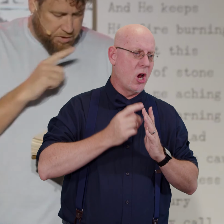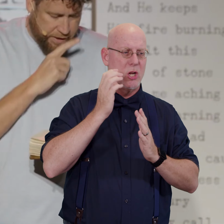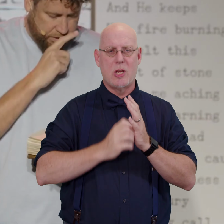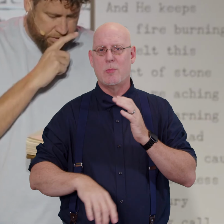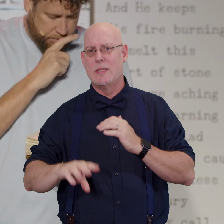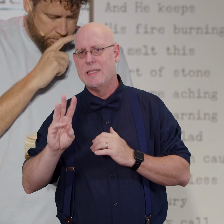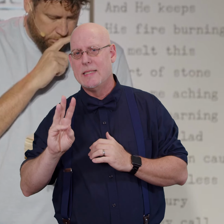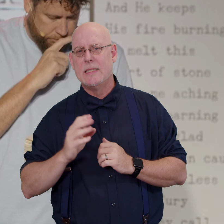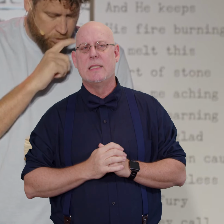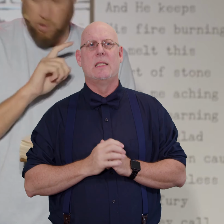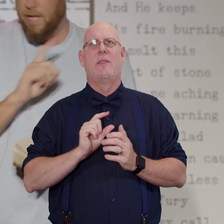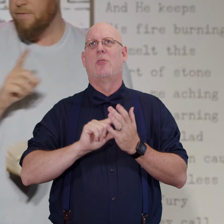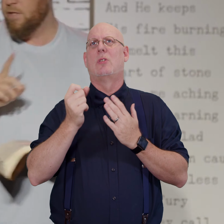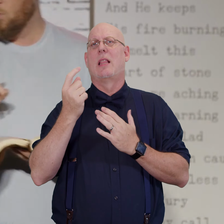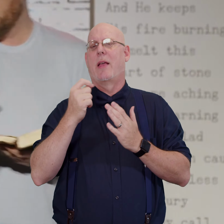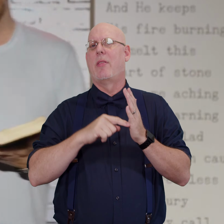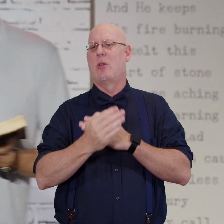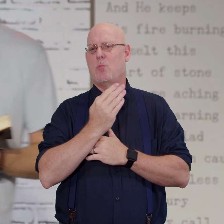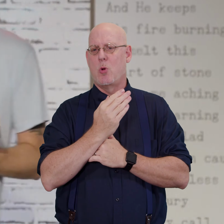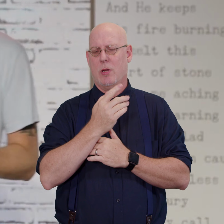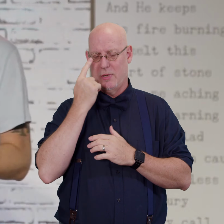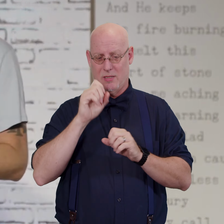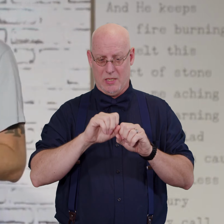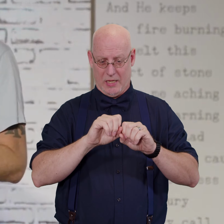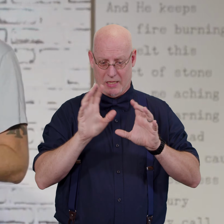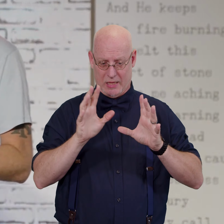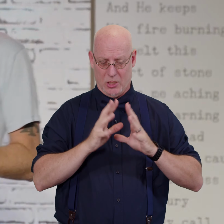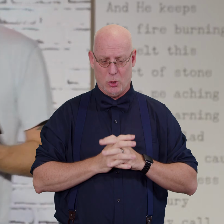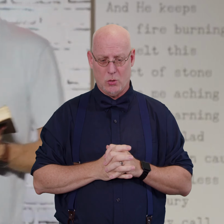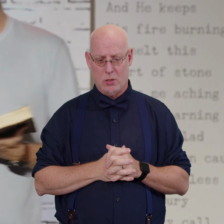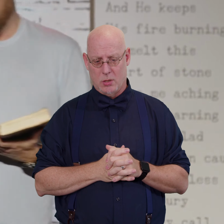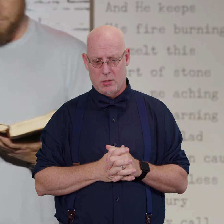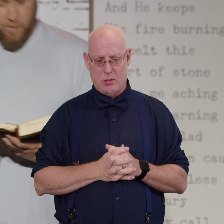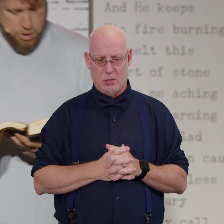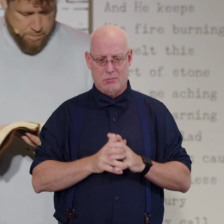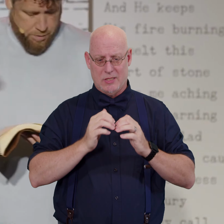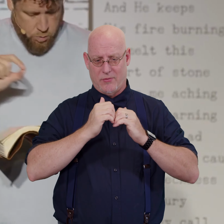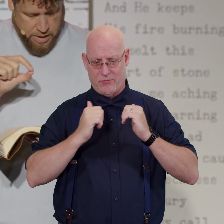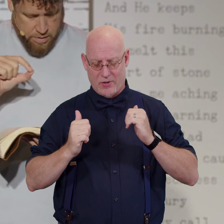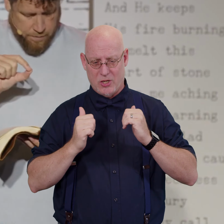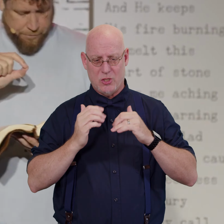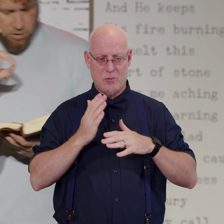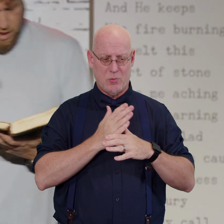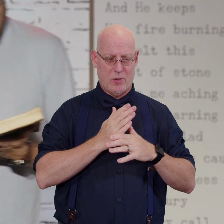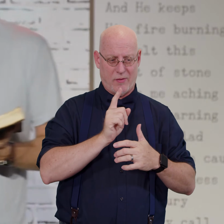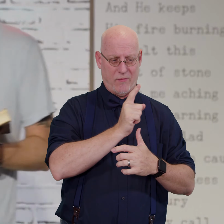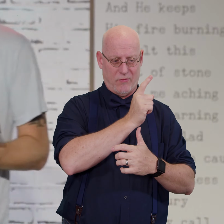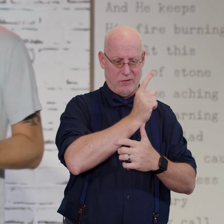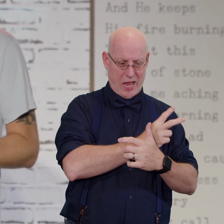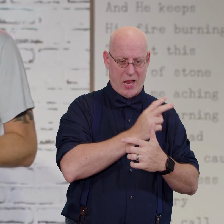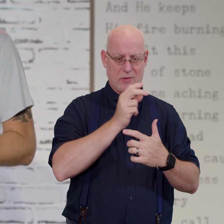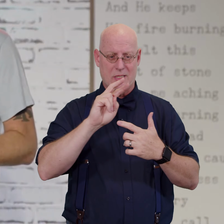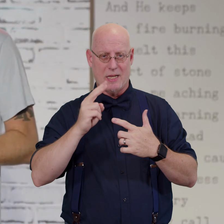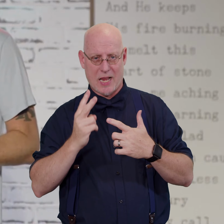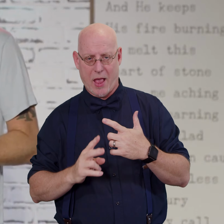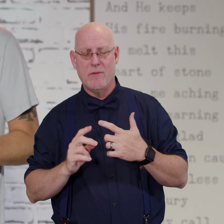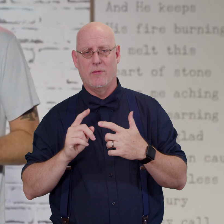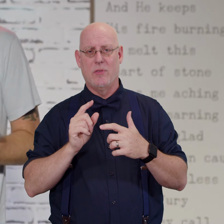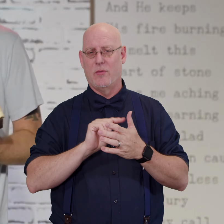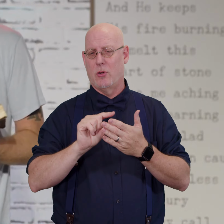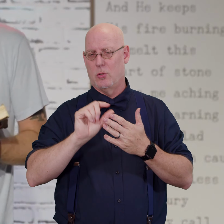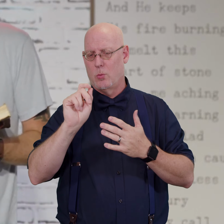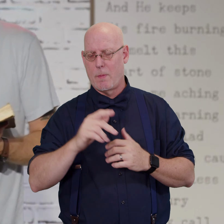chapter 6, verse 11 this morning, because there's a clear division between the first half of that verse and the second half of the